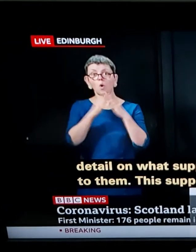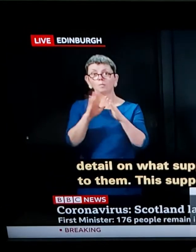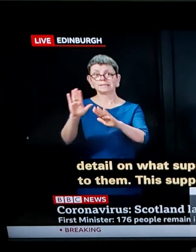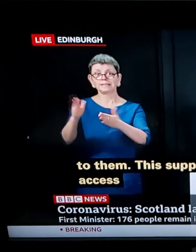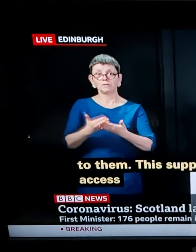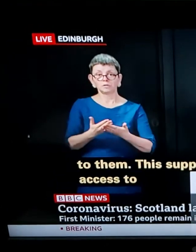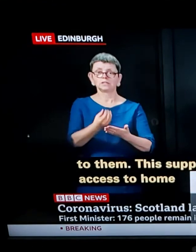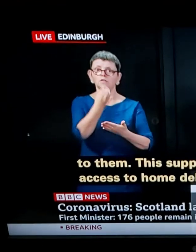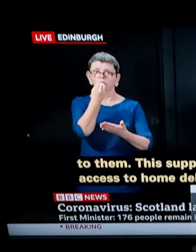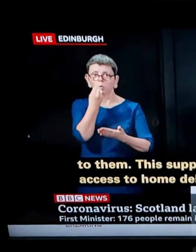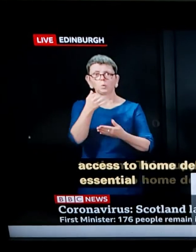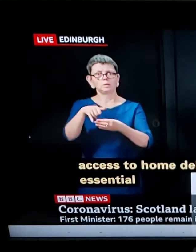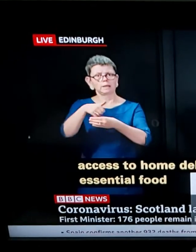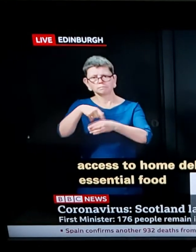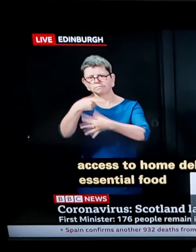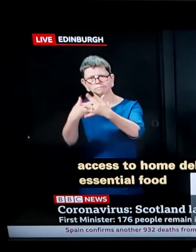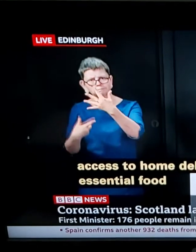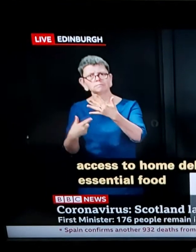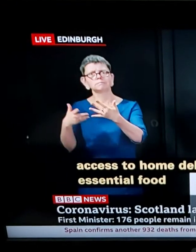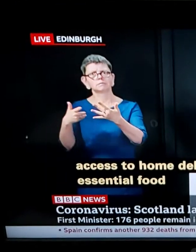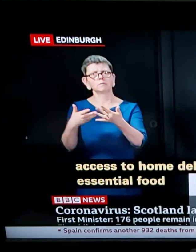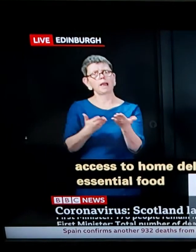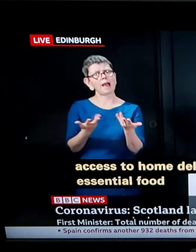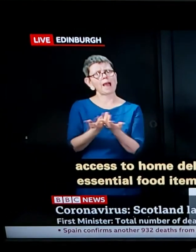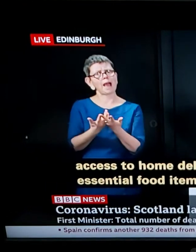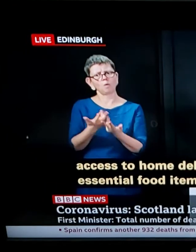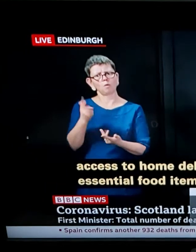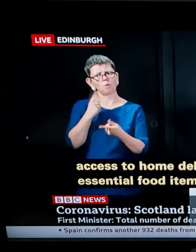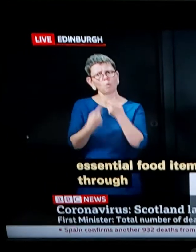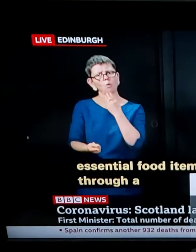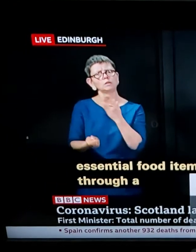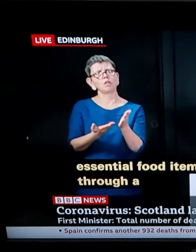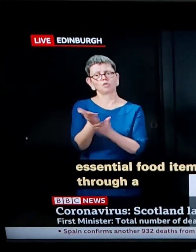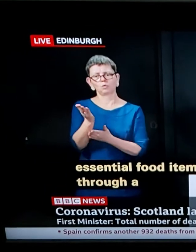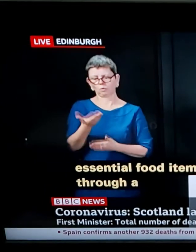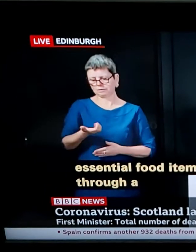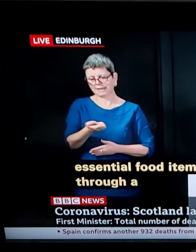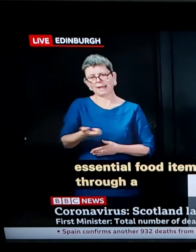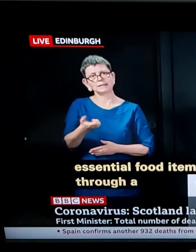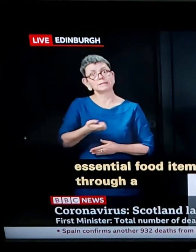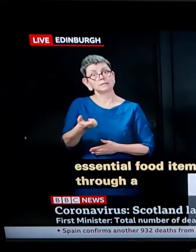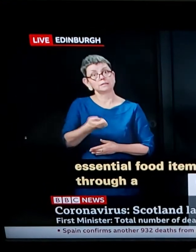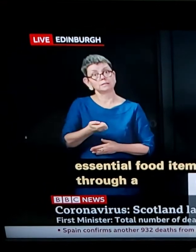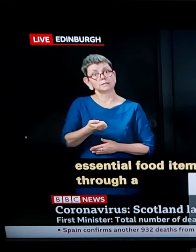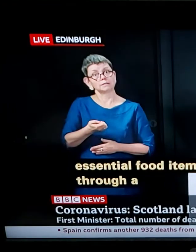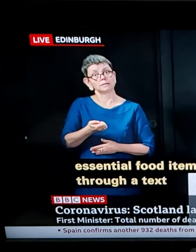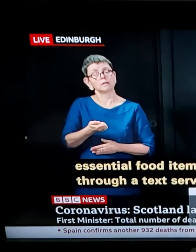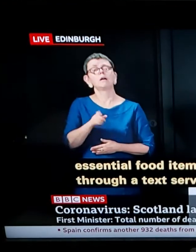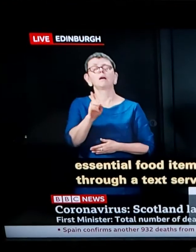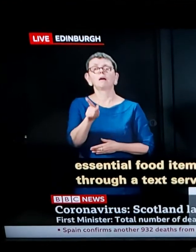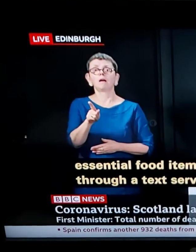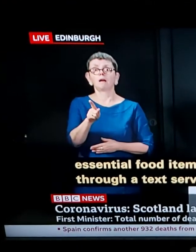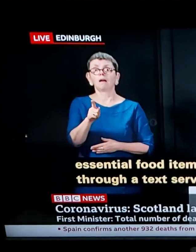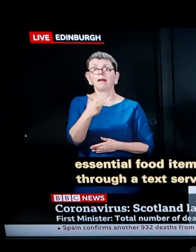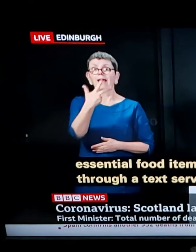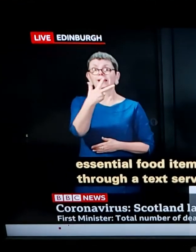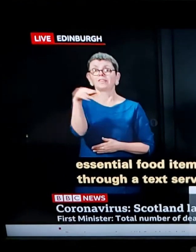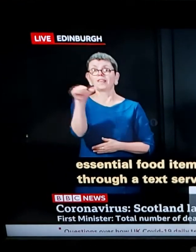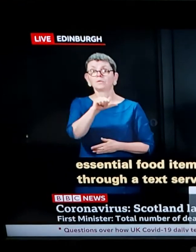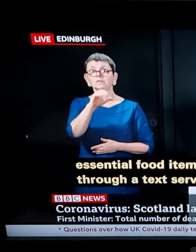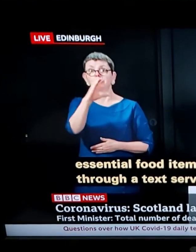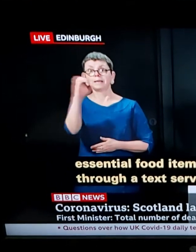items and toiletries through a text message service. I can say that more than 8,000 people have already signed up for this service